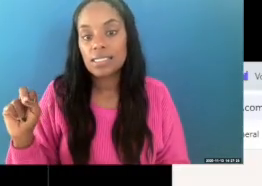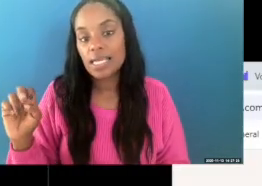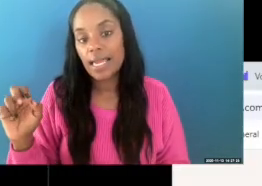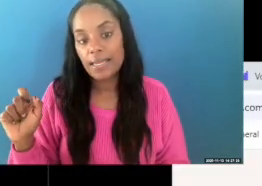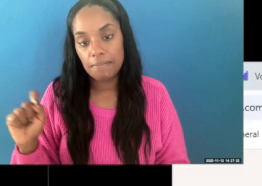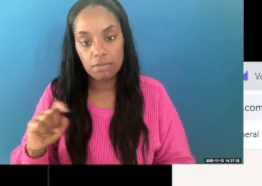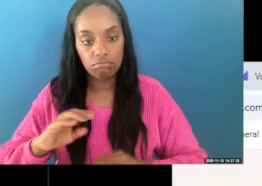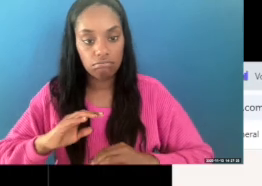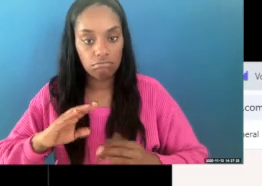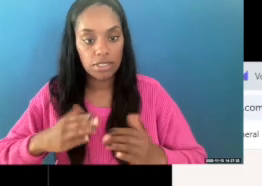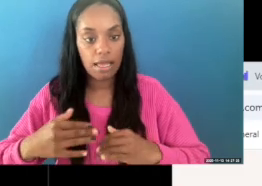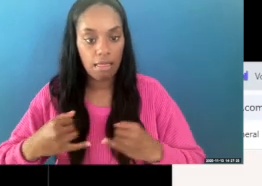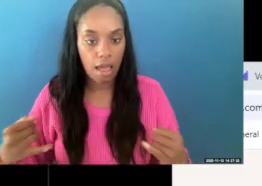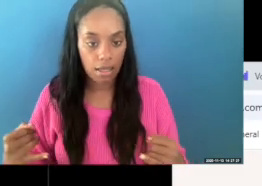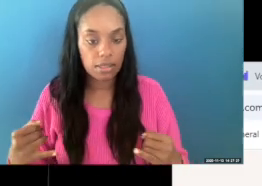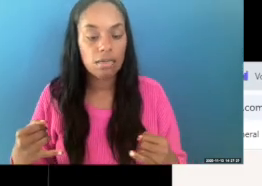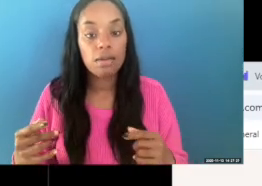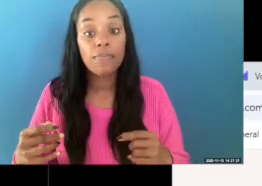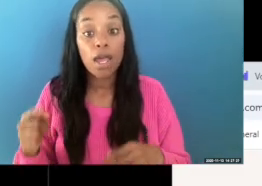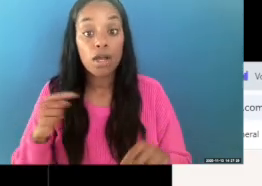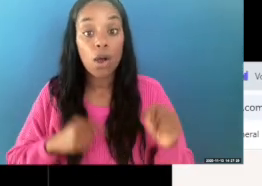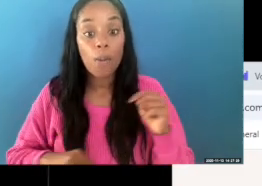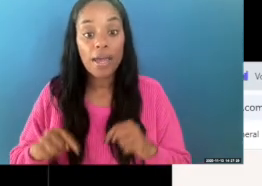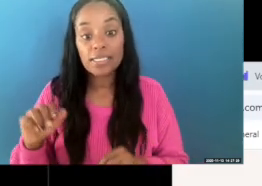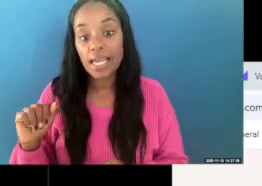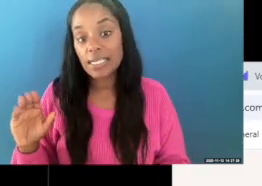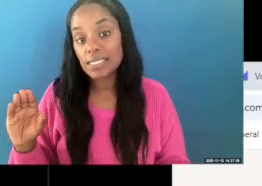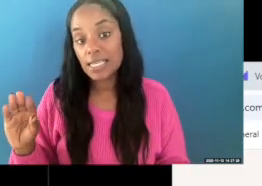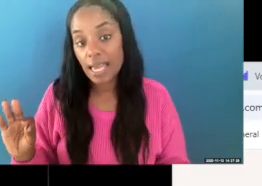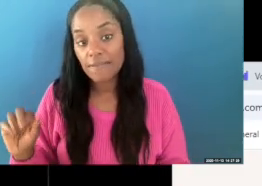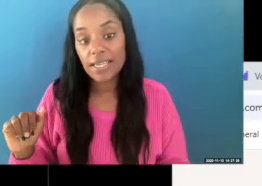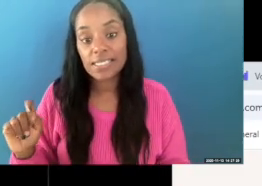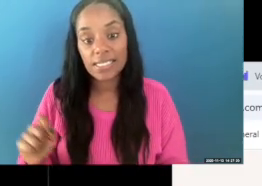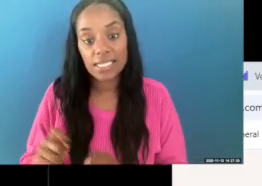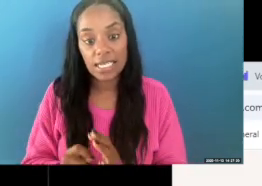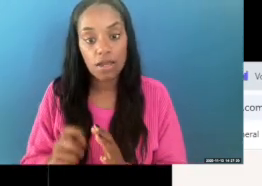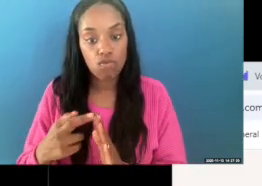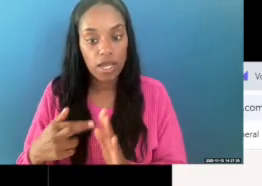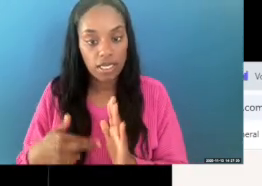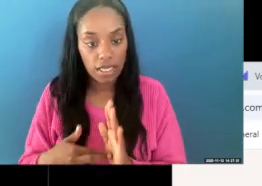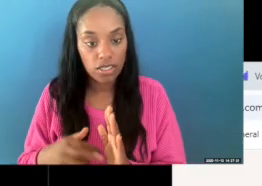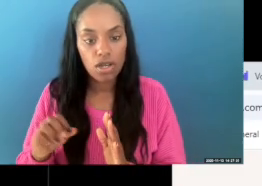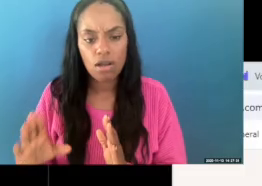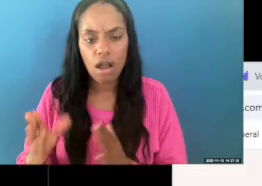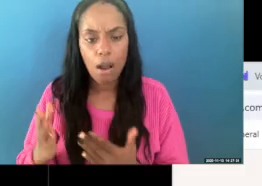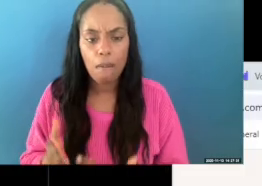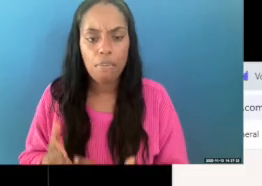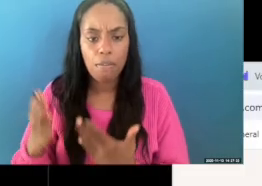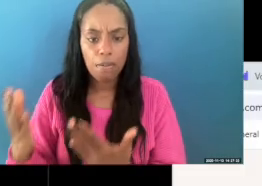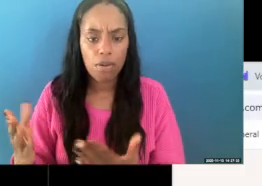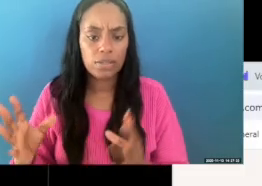about 400 or so in the last year that have been adopted out of the tens of thousands that need to be adopted. So we have federal attainment deadlines that we need to